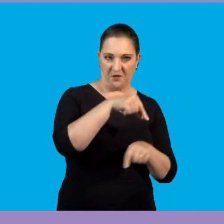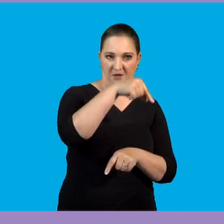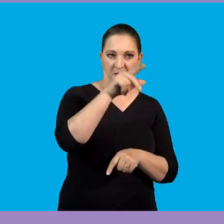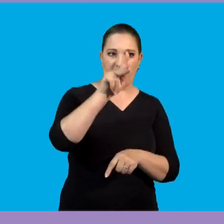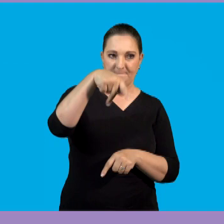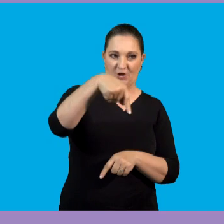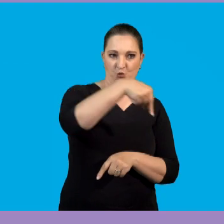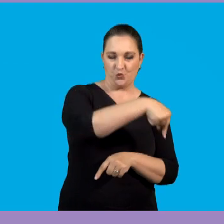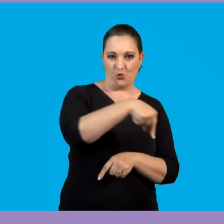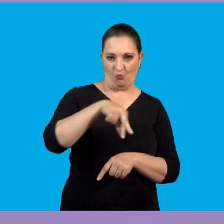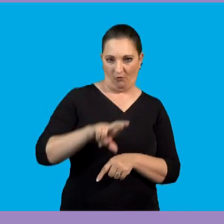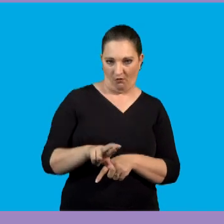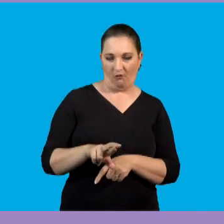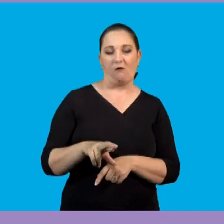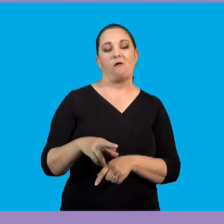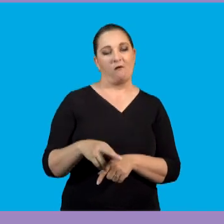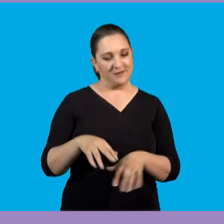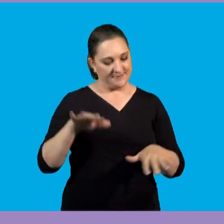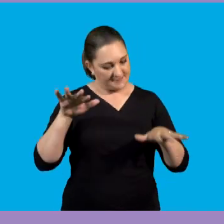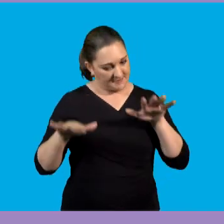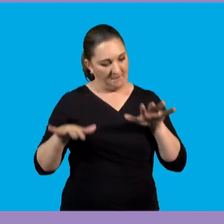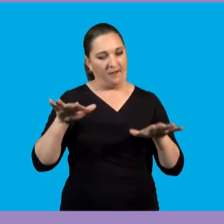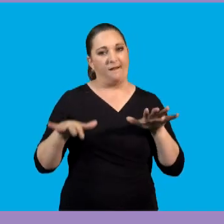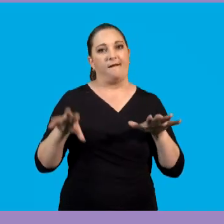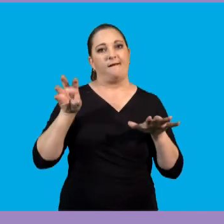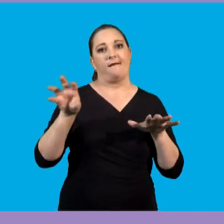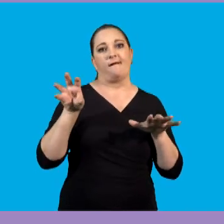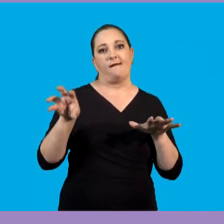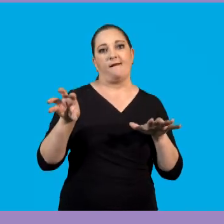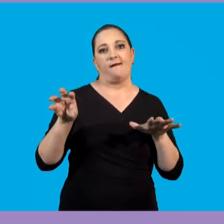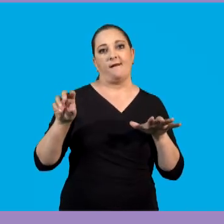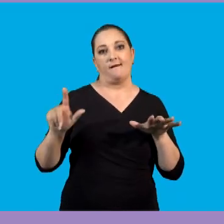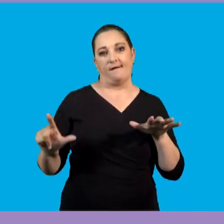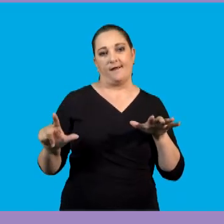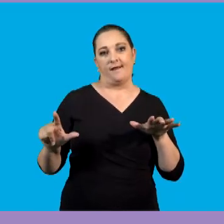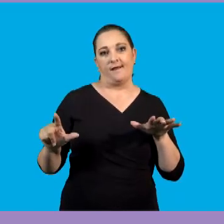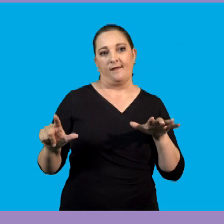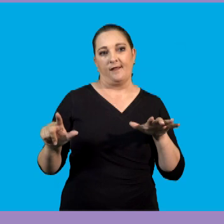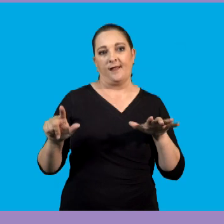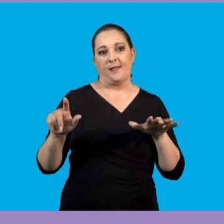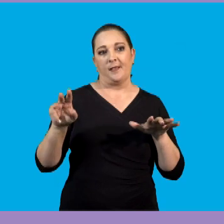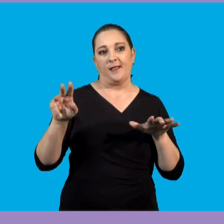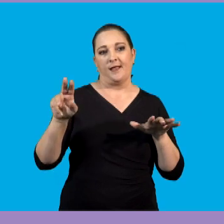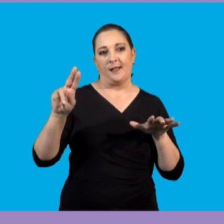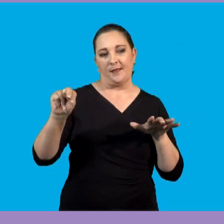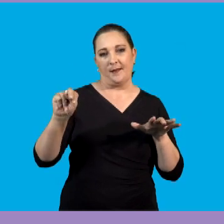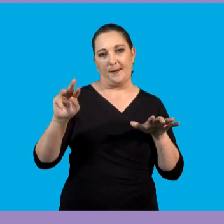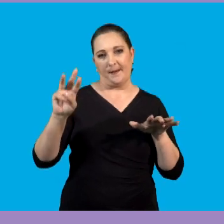triangle PQR is indeed similar to triangle